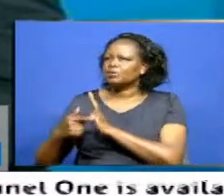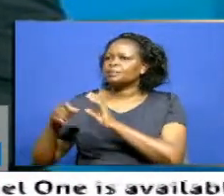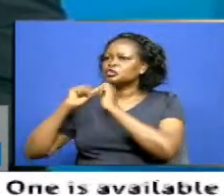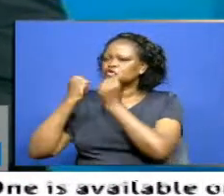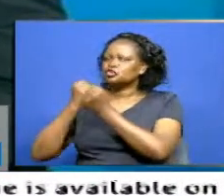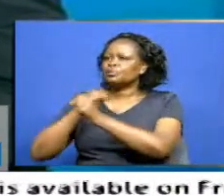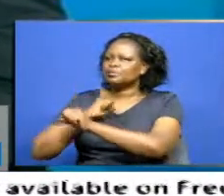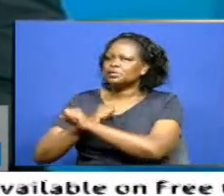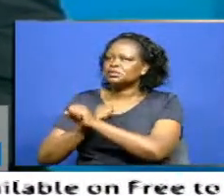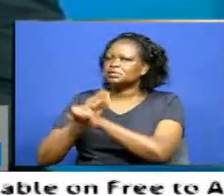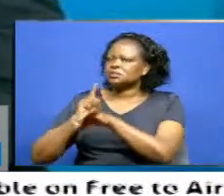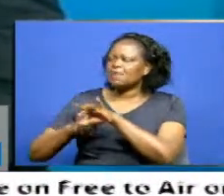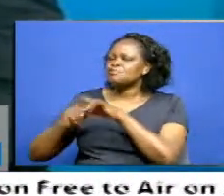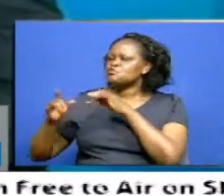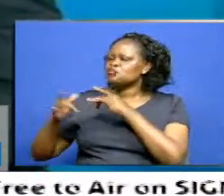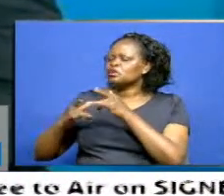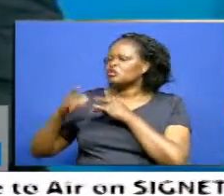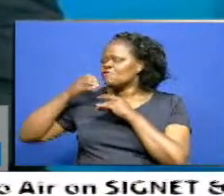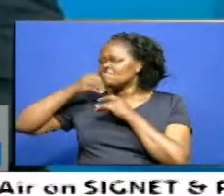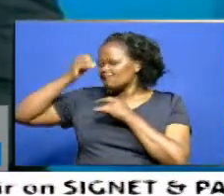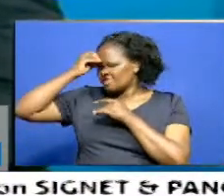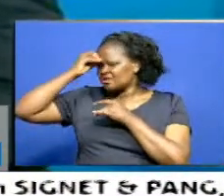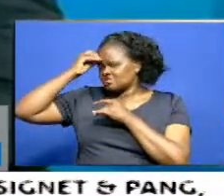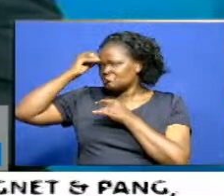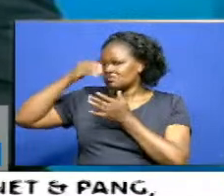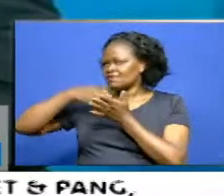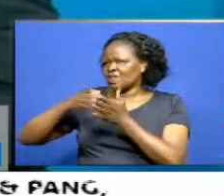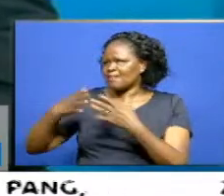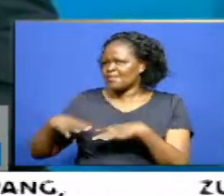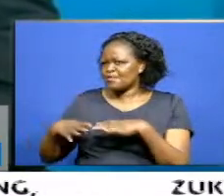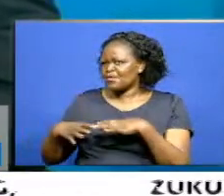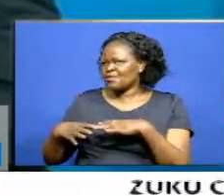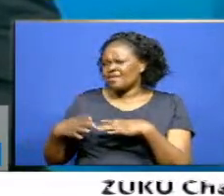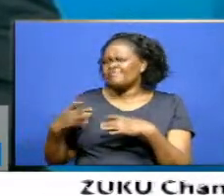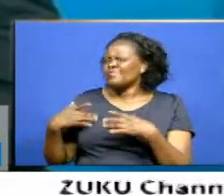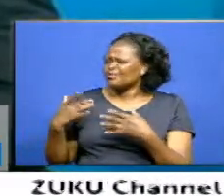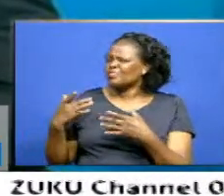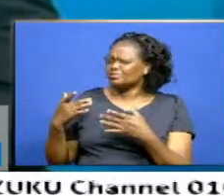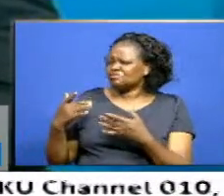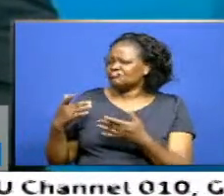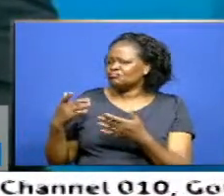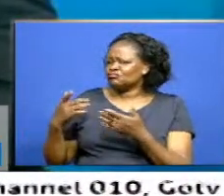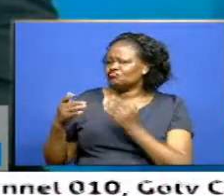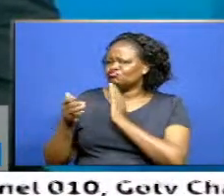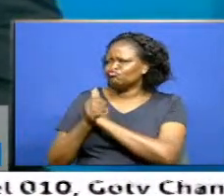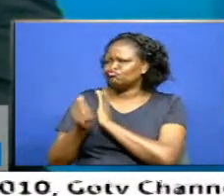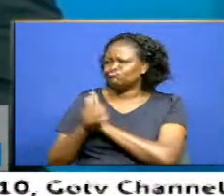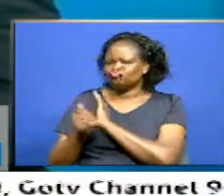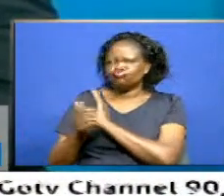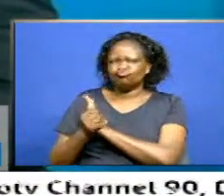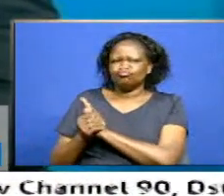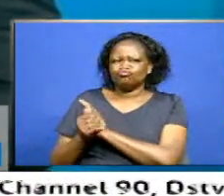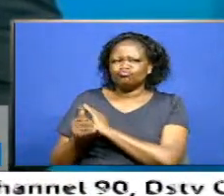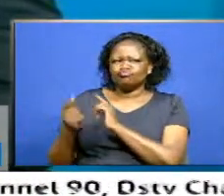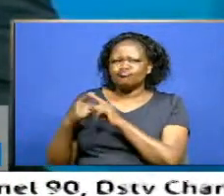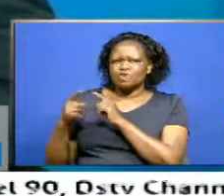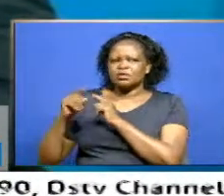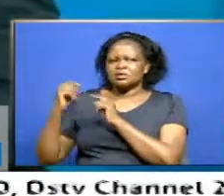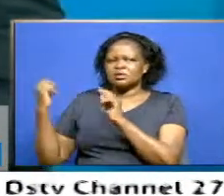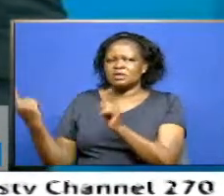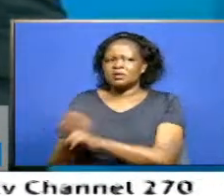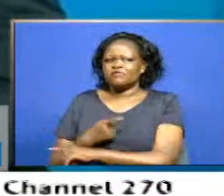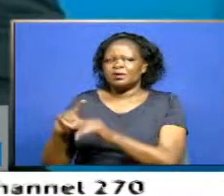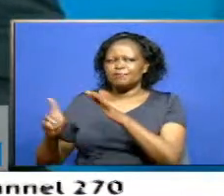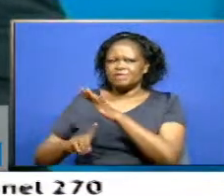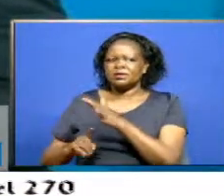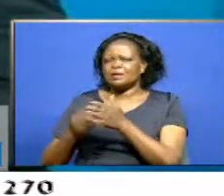orphans and vulnerable children, there are specialists who are specialists in that field who are housed in a different ministry. They should be resourced